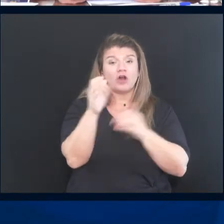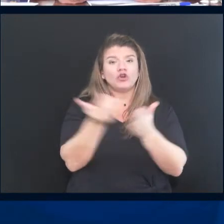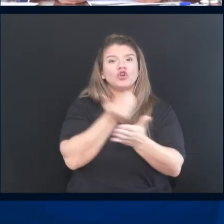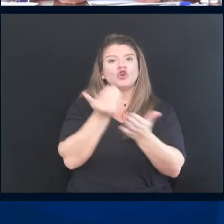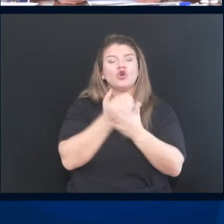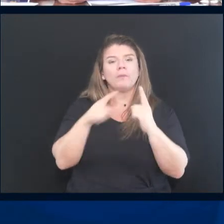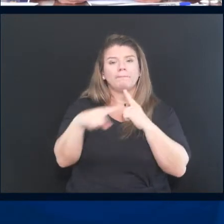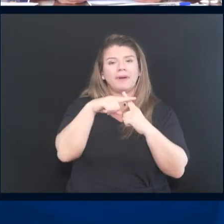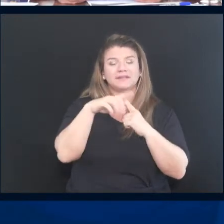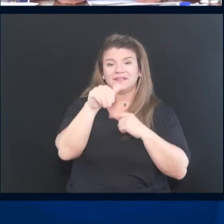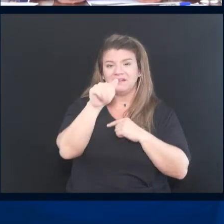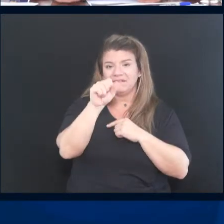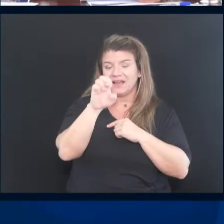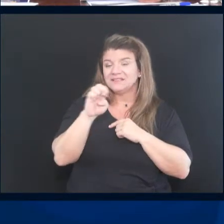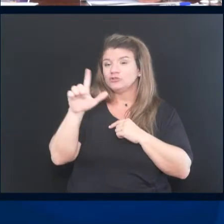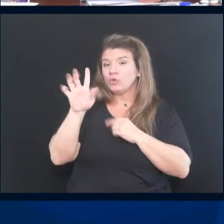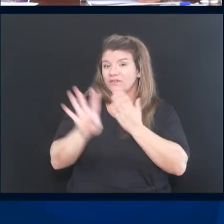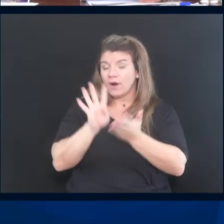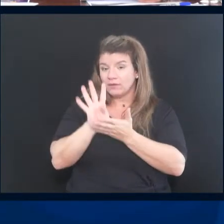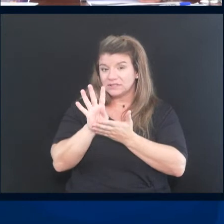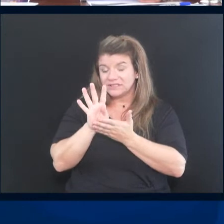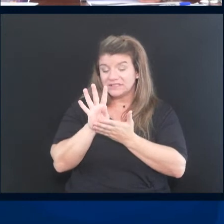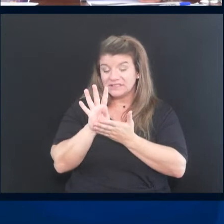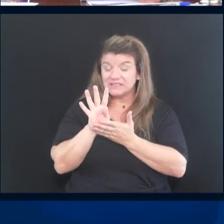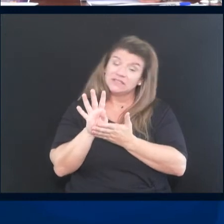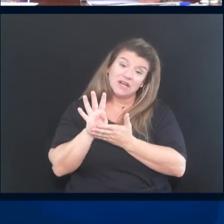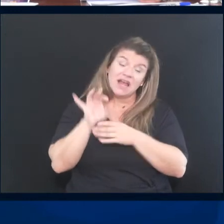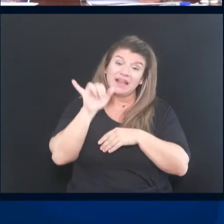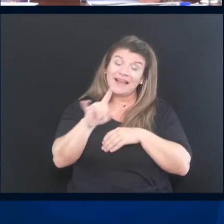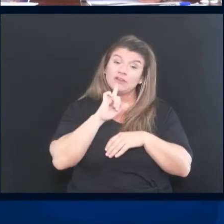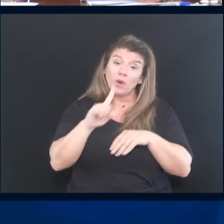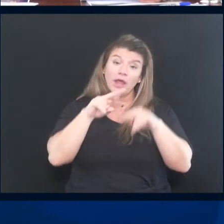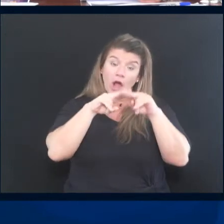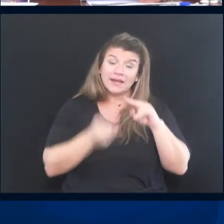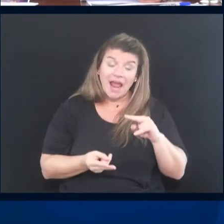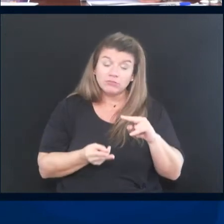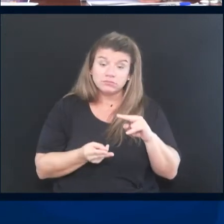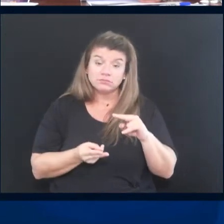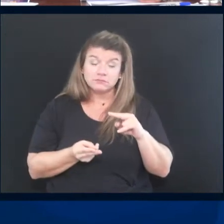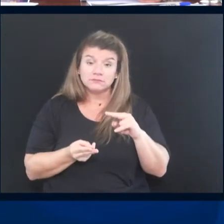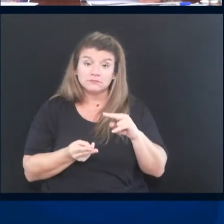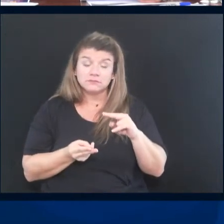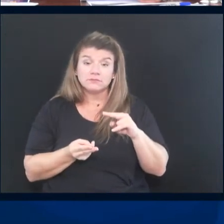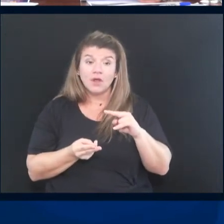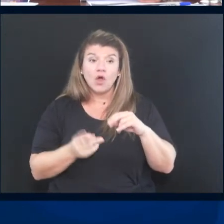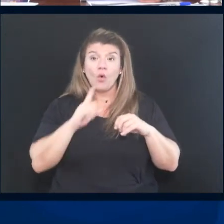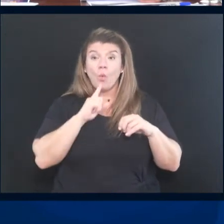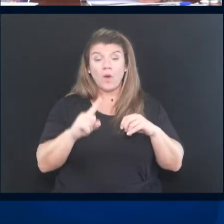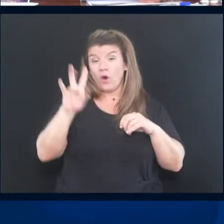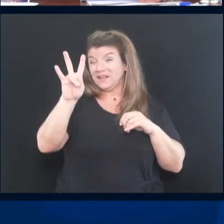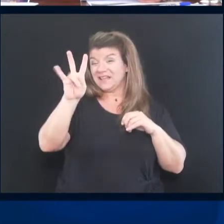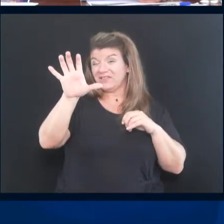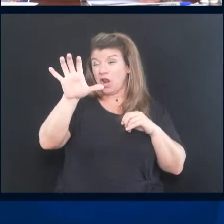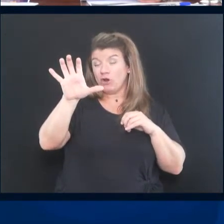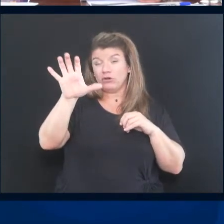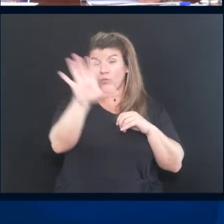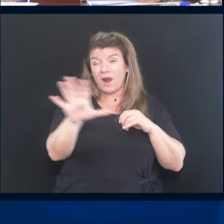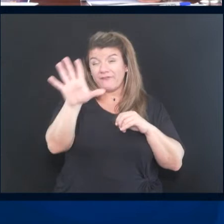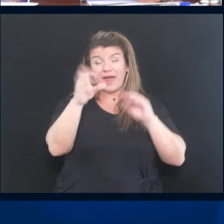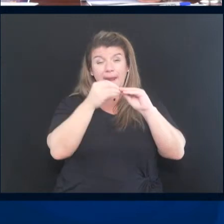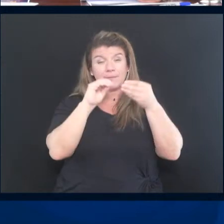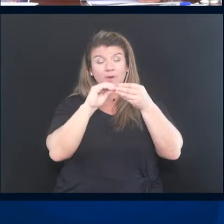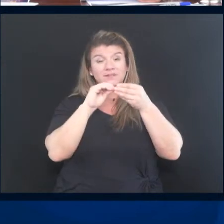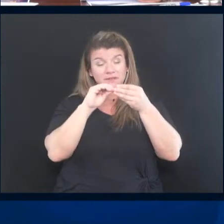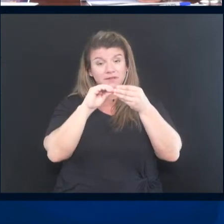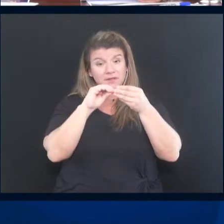positive cases in the last 24 hours. That has really gone down. You know, we were at 1,700 or whatever the number was